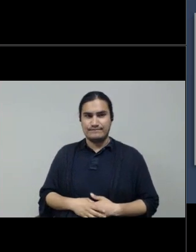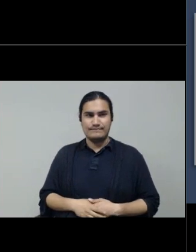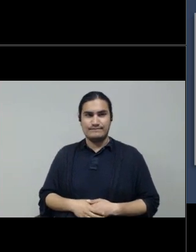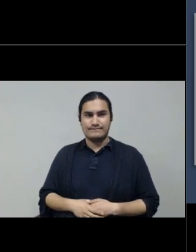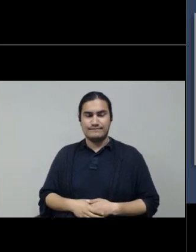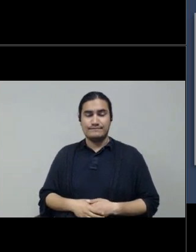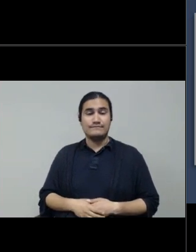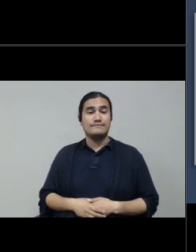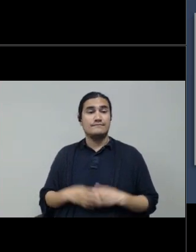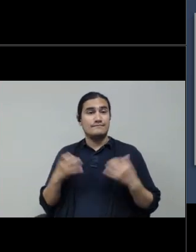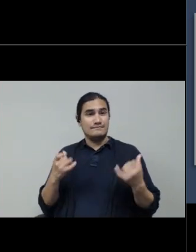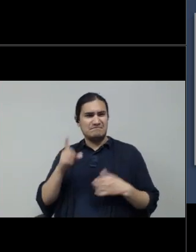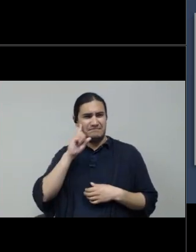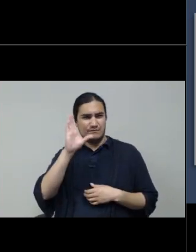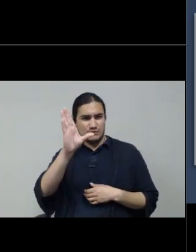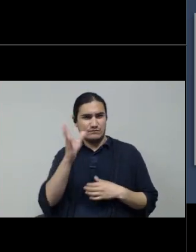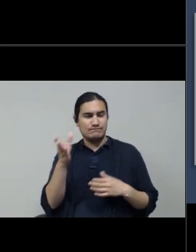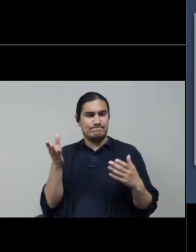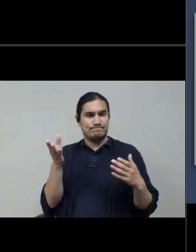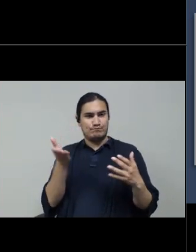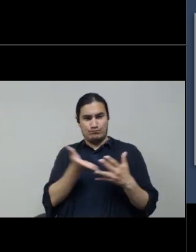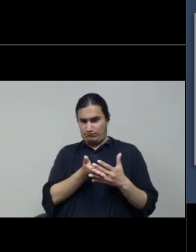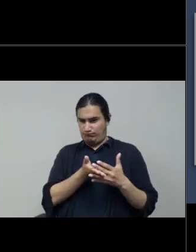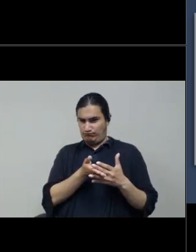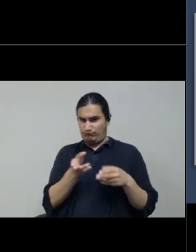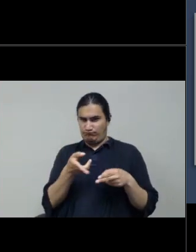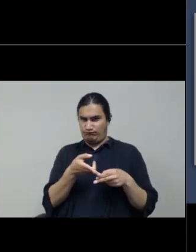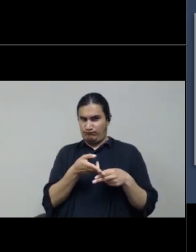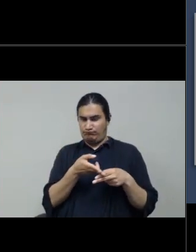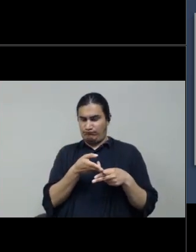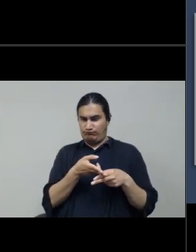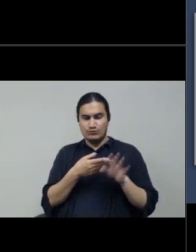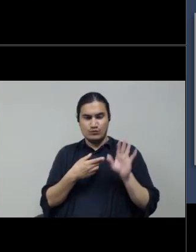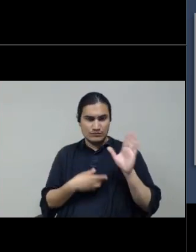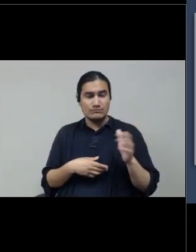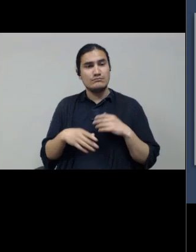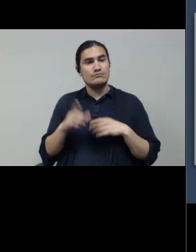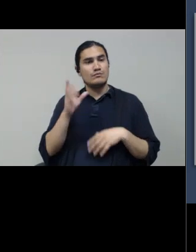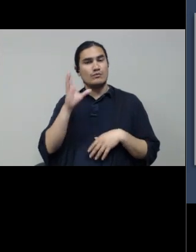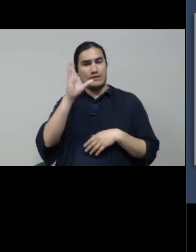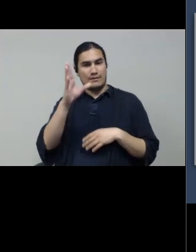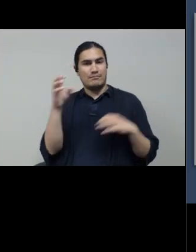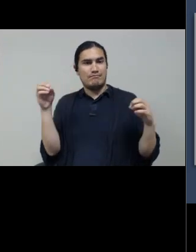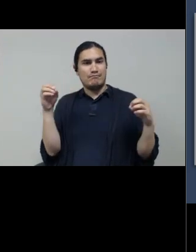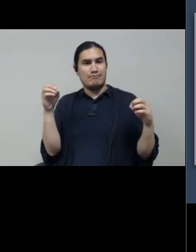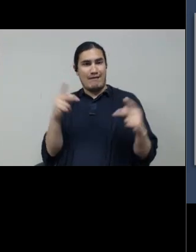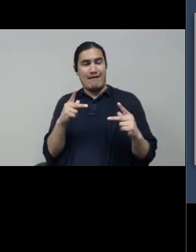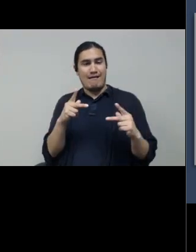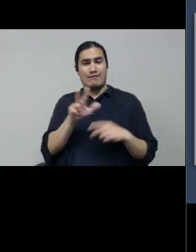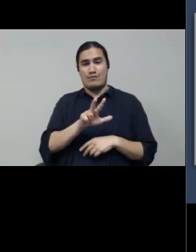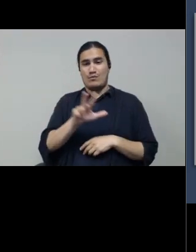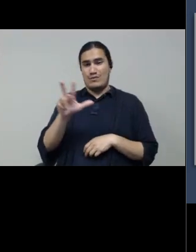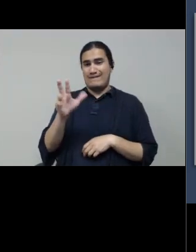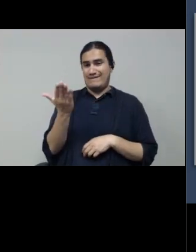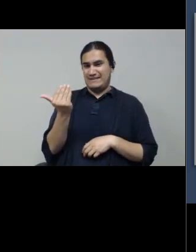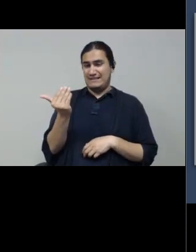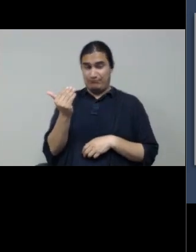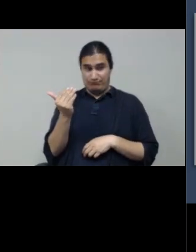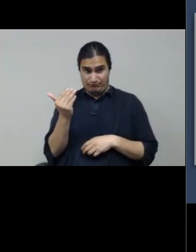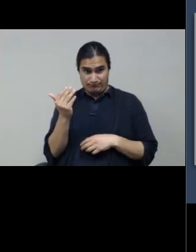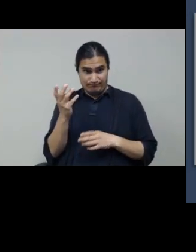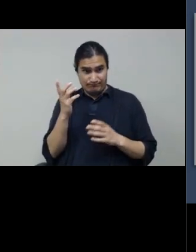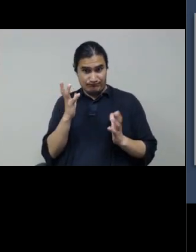So at this time, I think we're going to take a brief break, and we will come back at 3:15. Does that work for